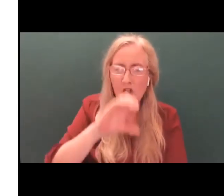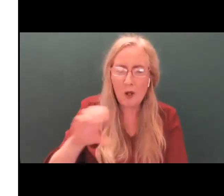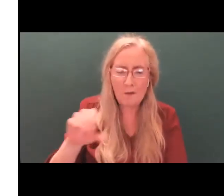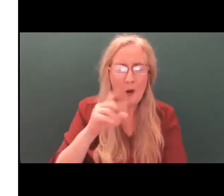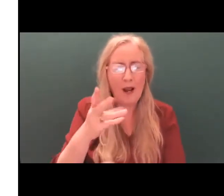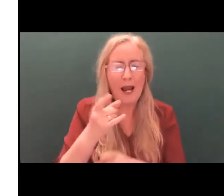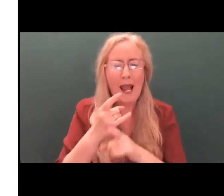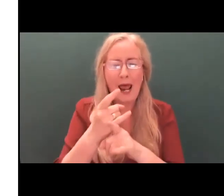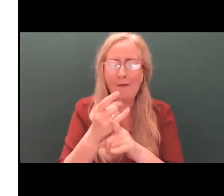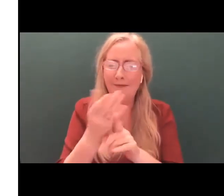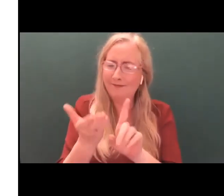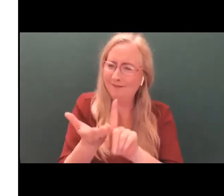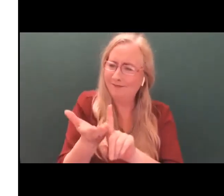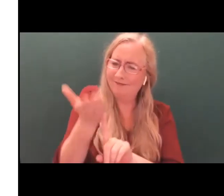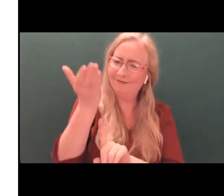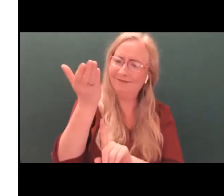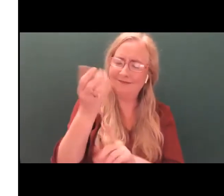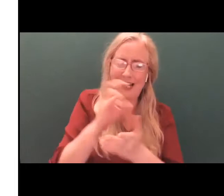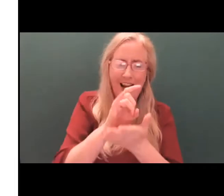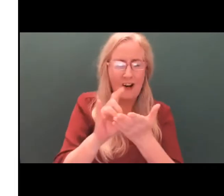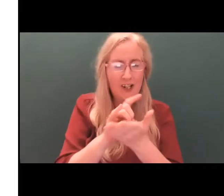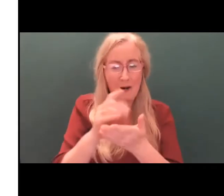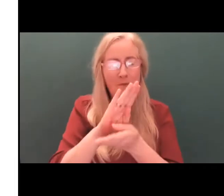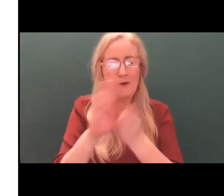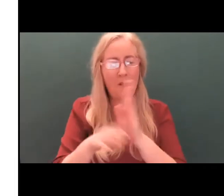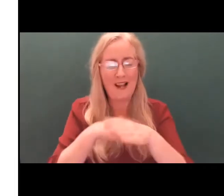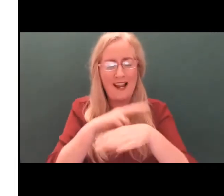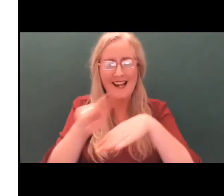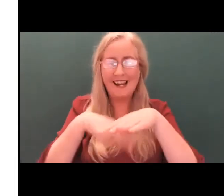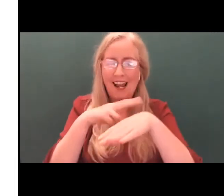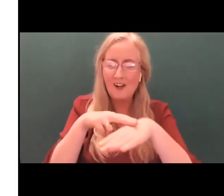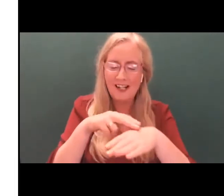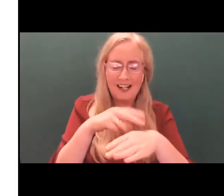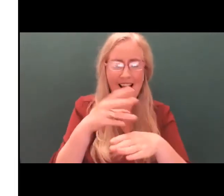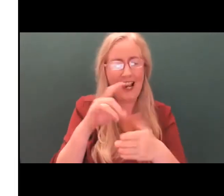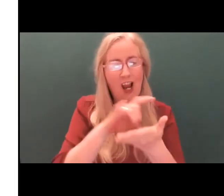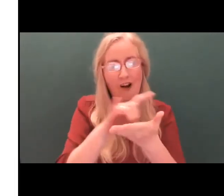elevate your heritage project to a National Heritage Week project.